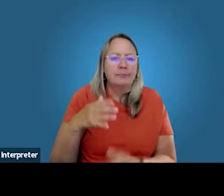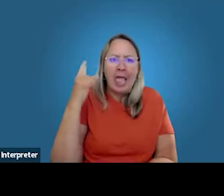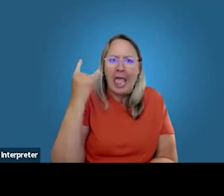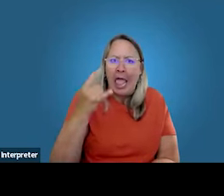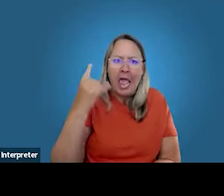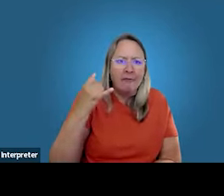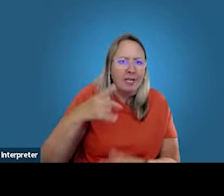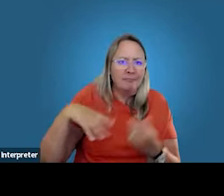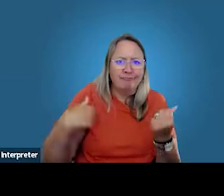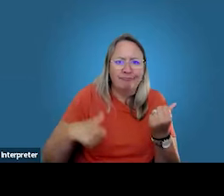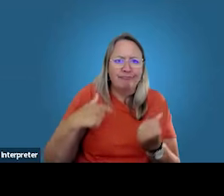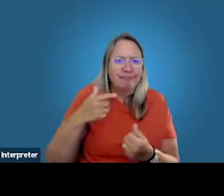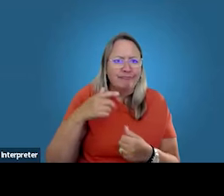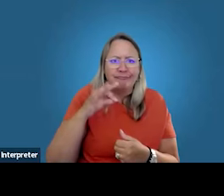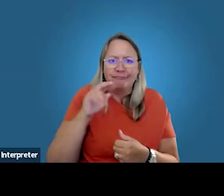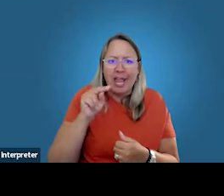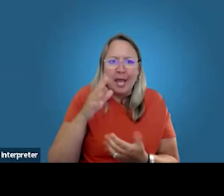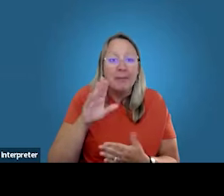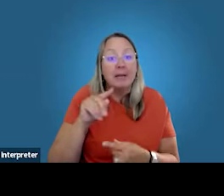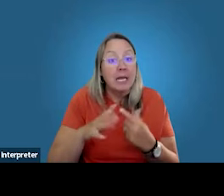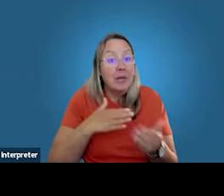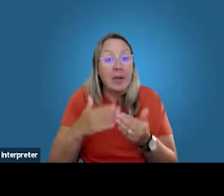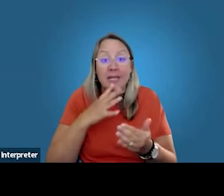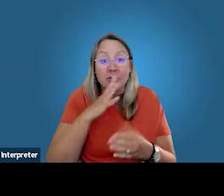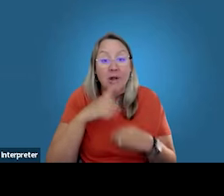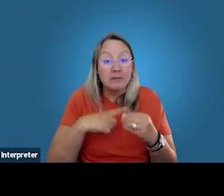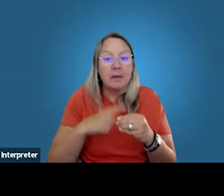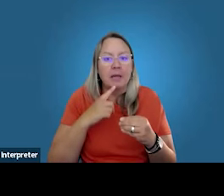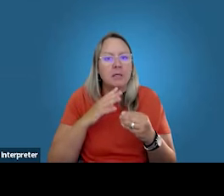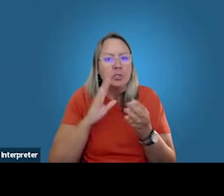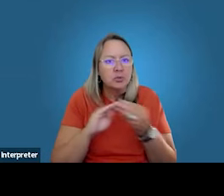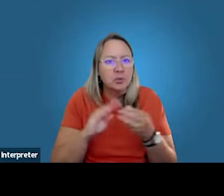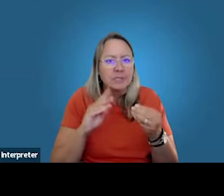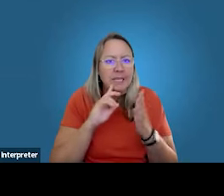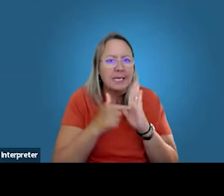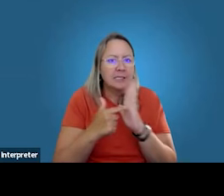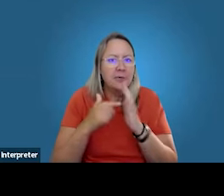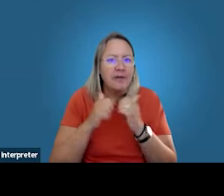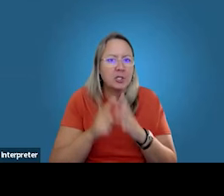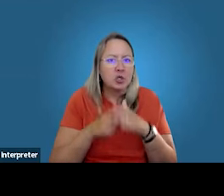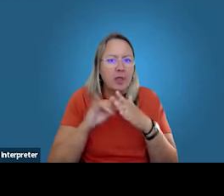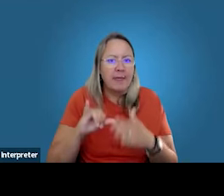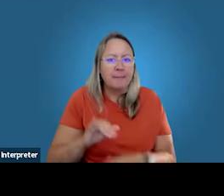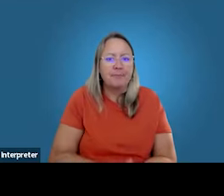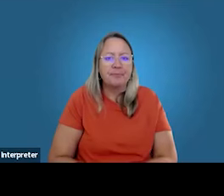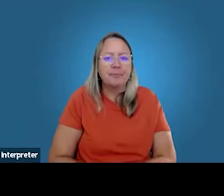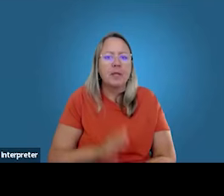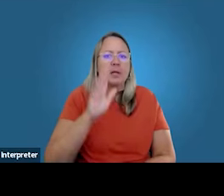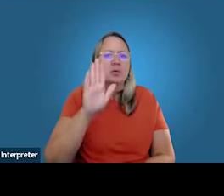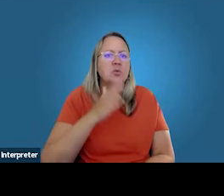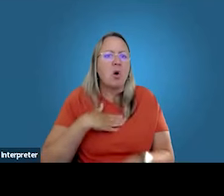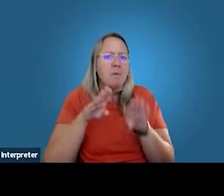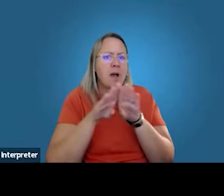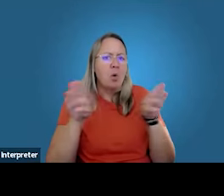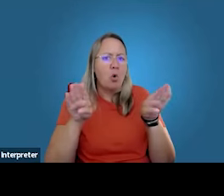grime fan. But he talks a little bit about how we tell stories and why it's so important how we start them. So on my wall, I've got a more